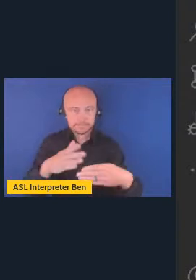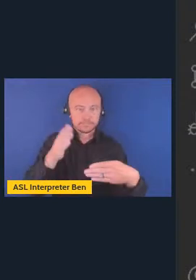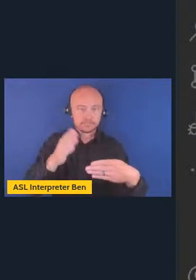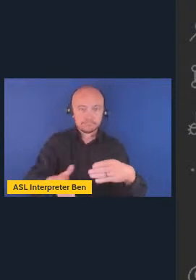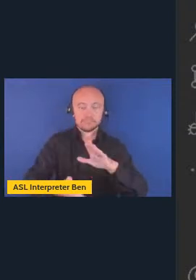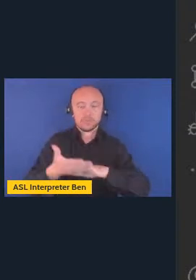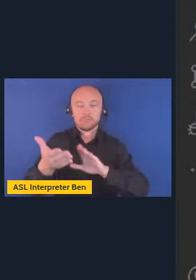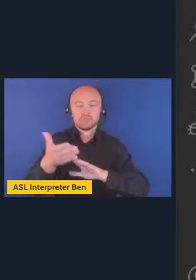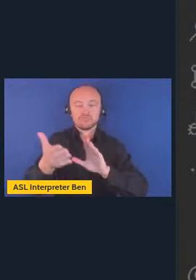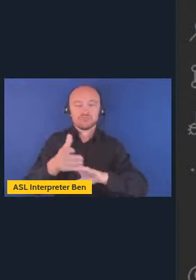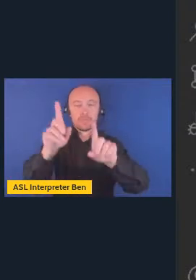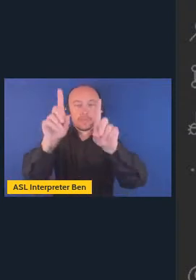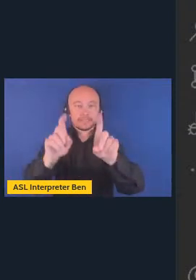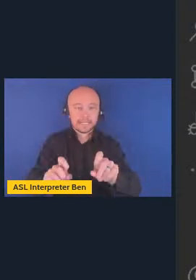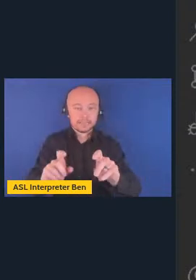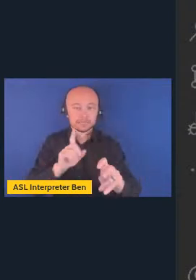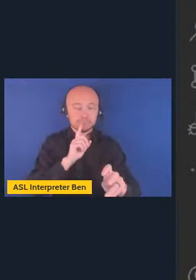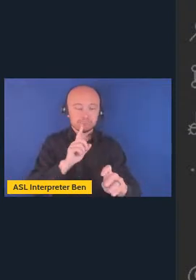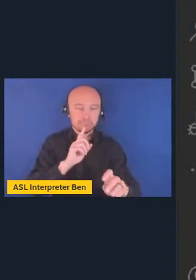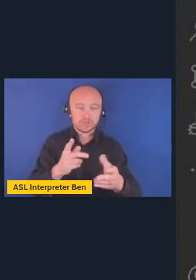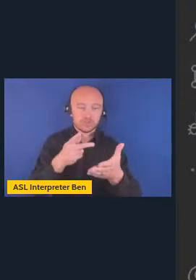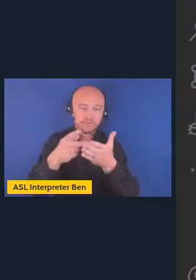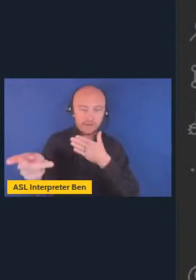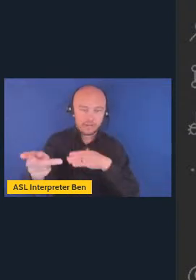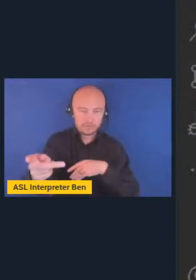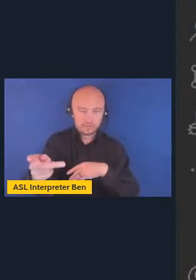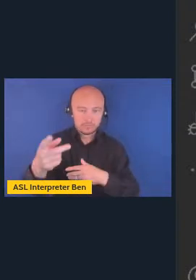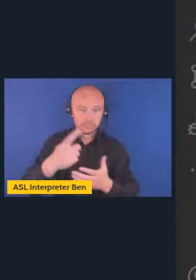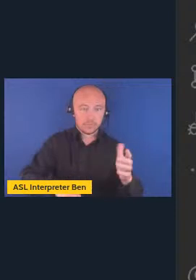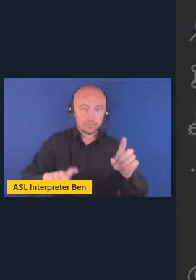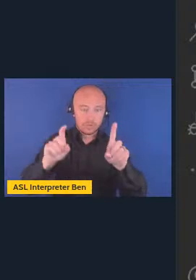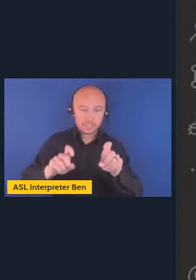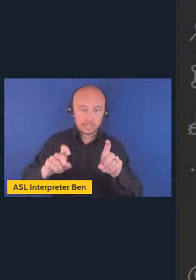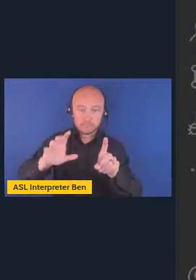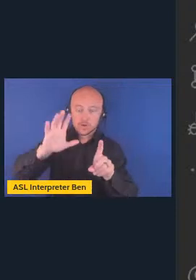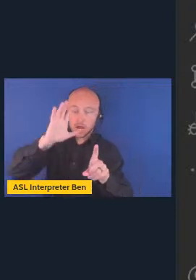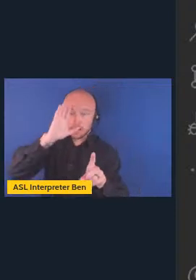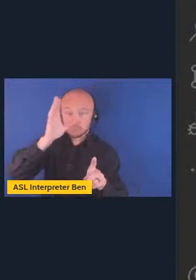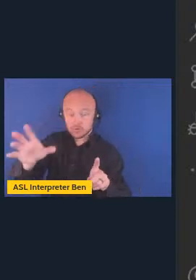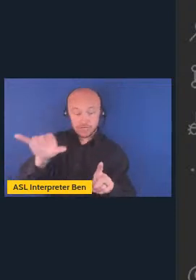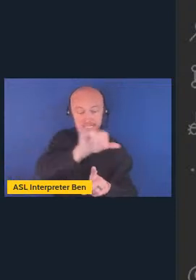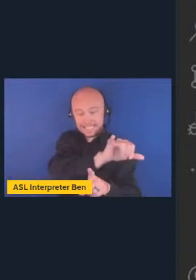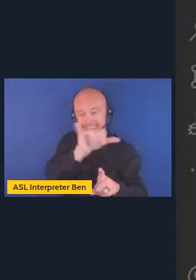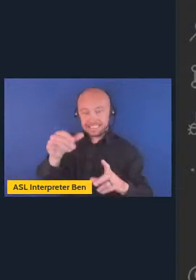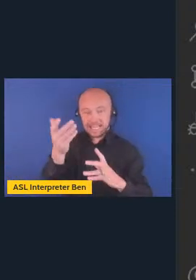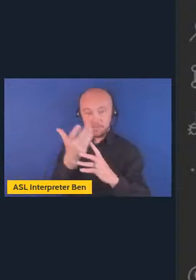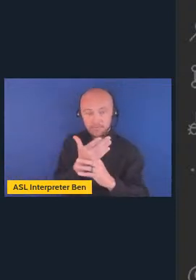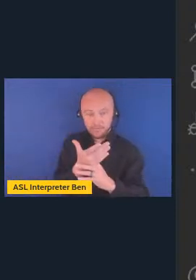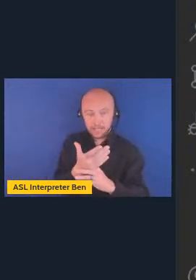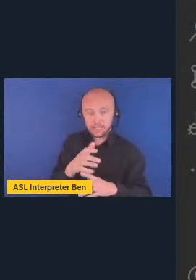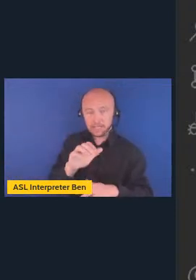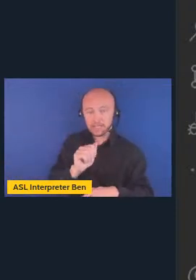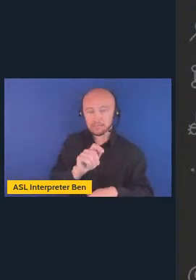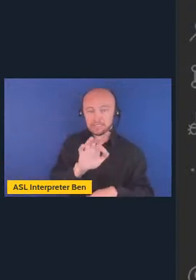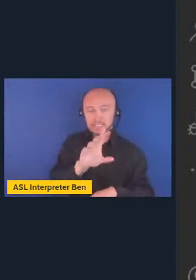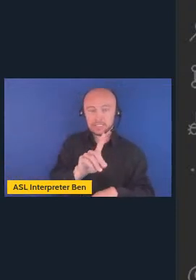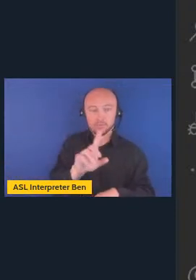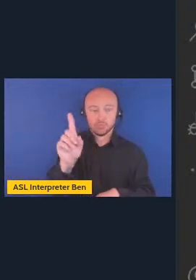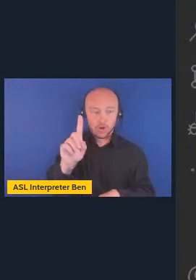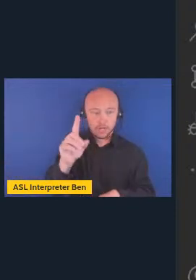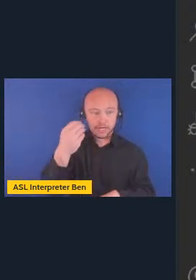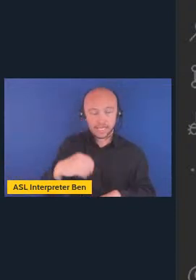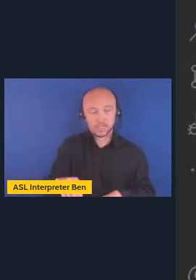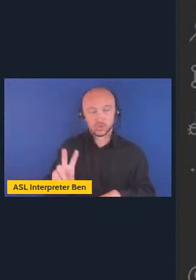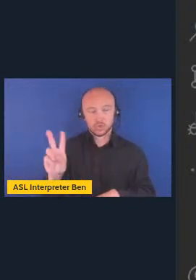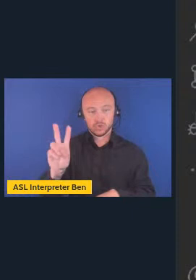test and making sure that it fails. So what is the test? I'm creating the same file, and I'm calling it ABCD1 and then